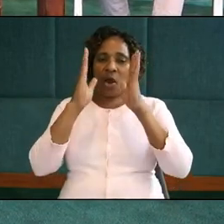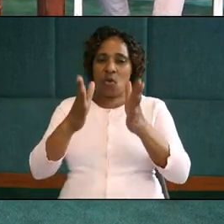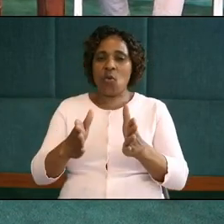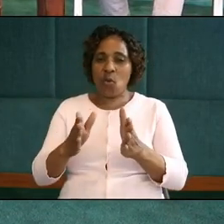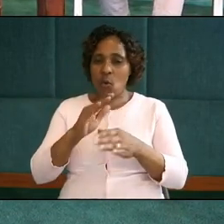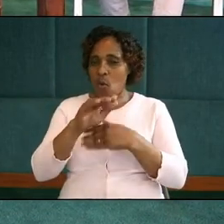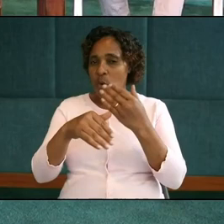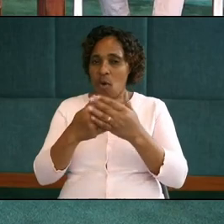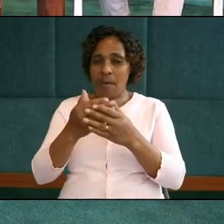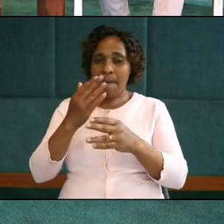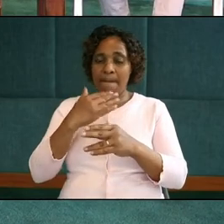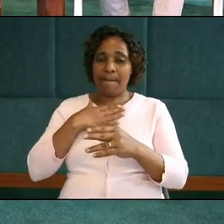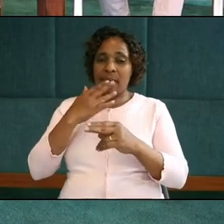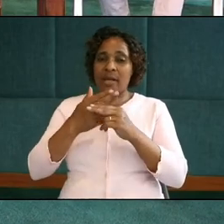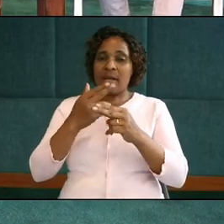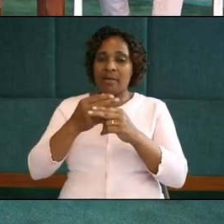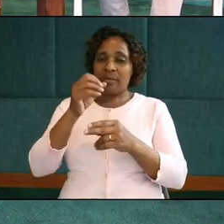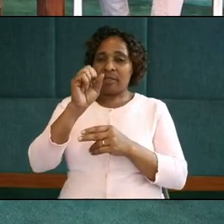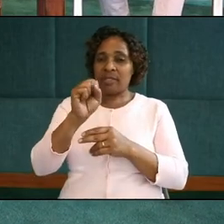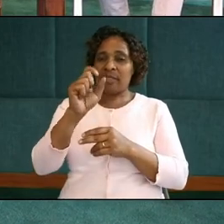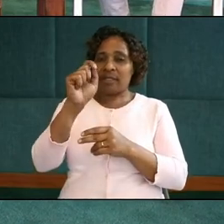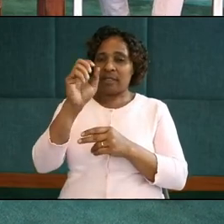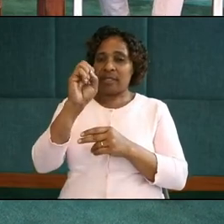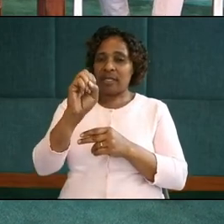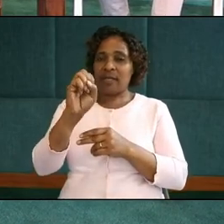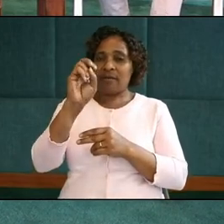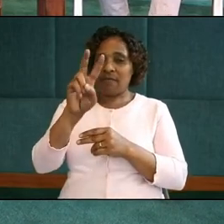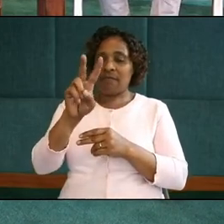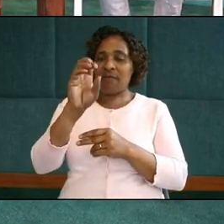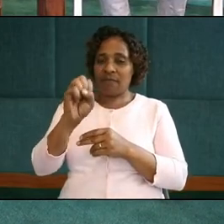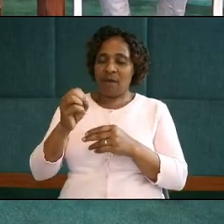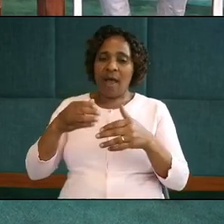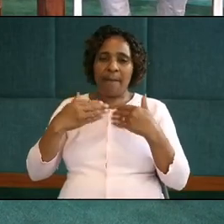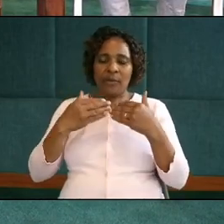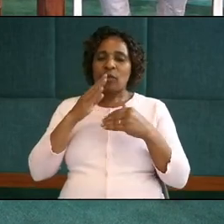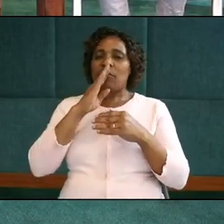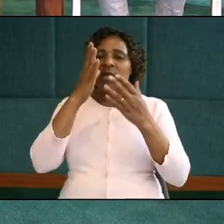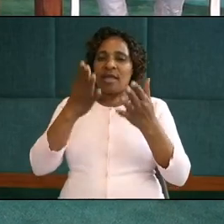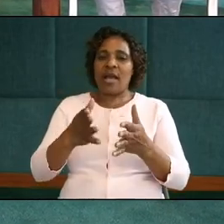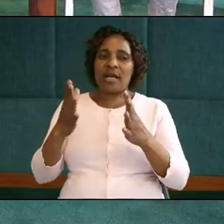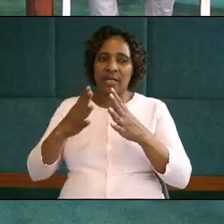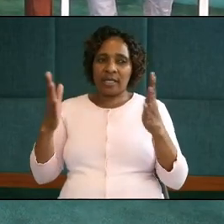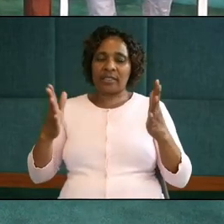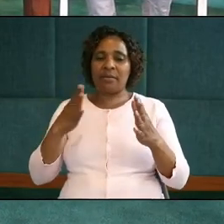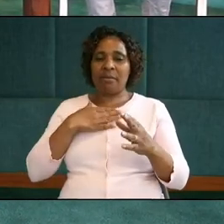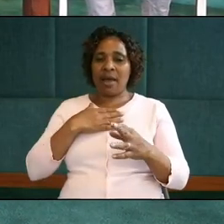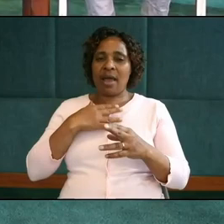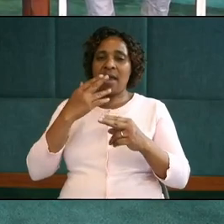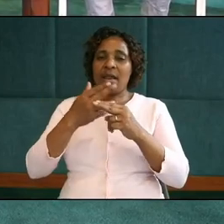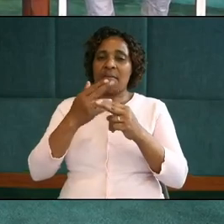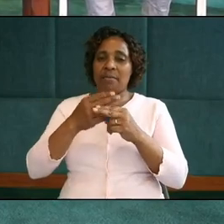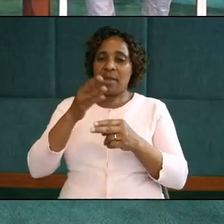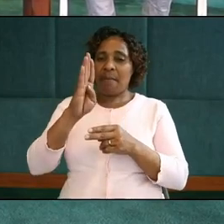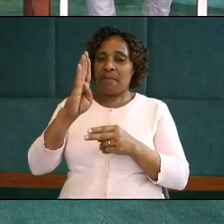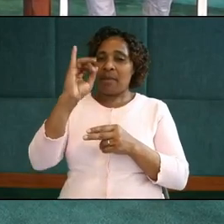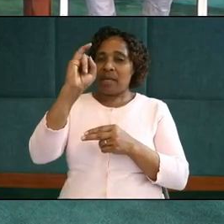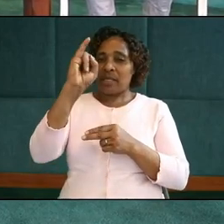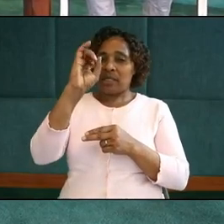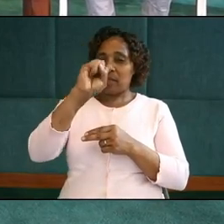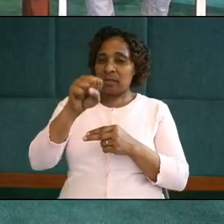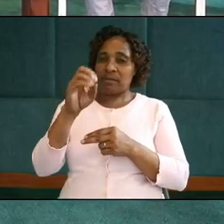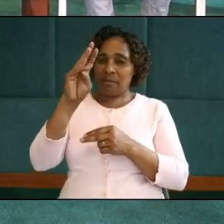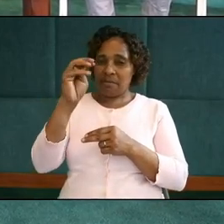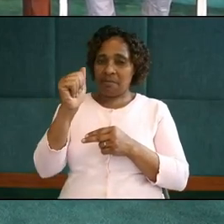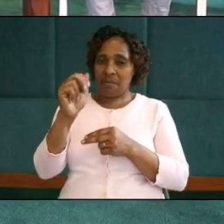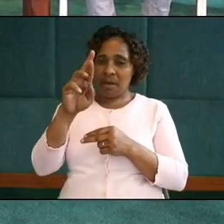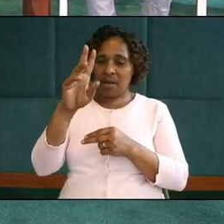everyone. My name is Steve, and I'm so happy to be here with us today. Great, great. My name is Bismarck Lumumba, and before we start, perhaps